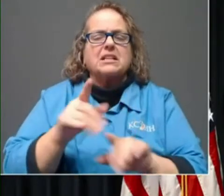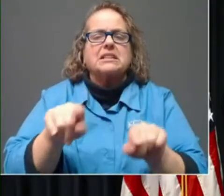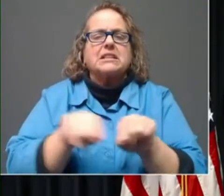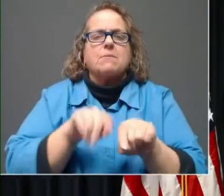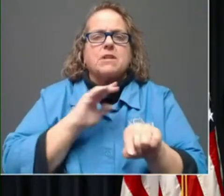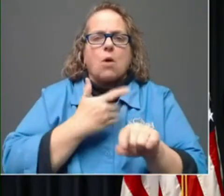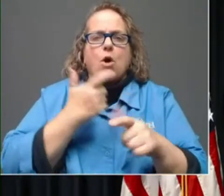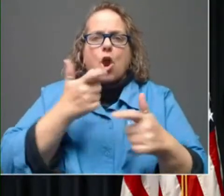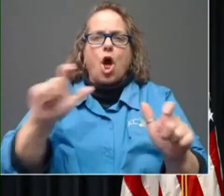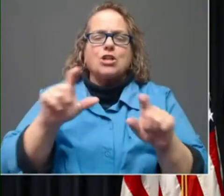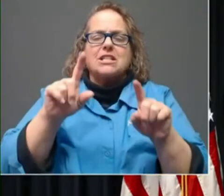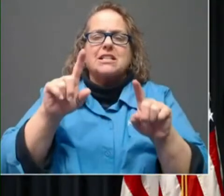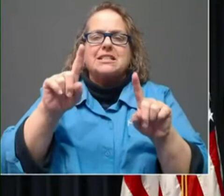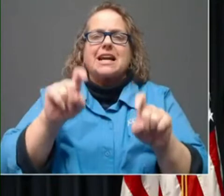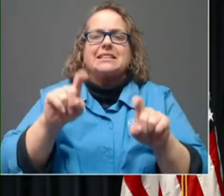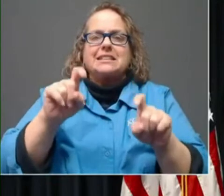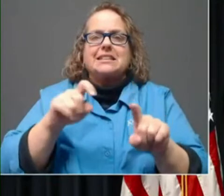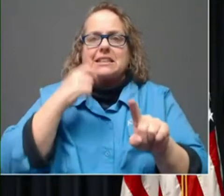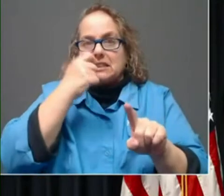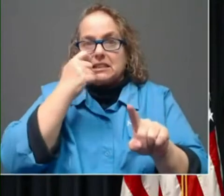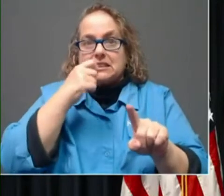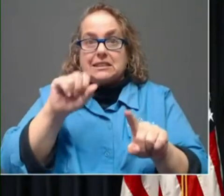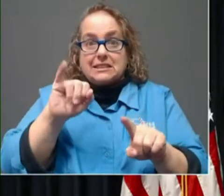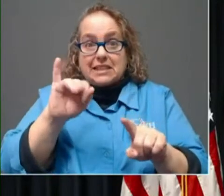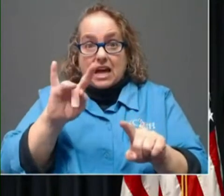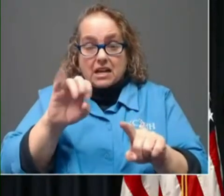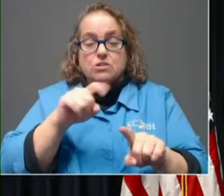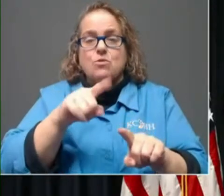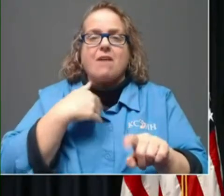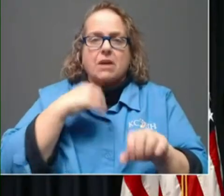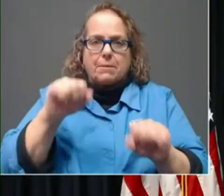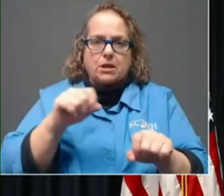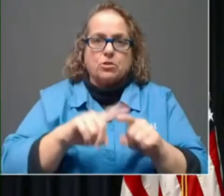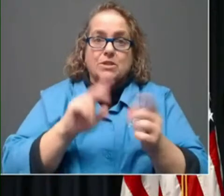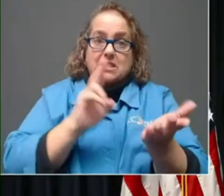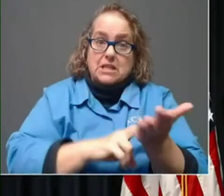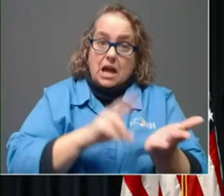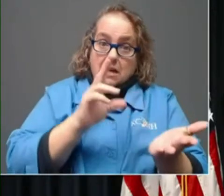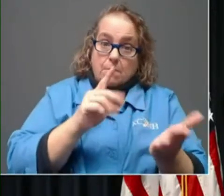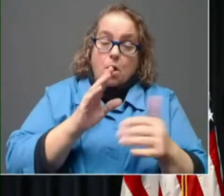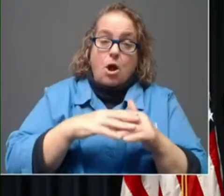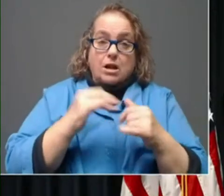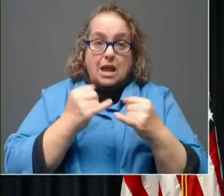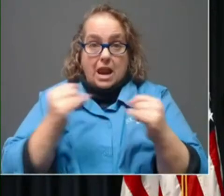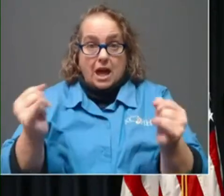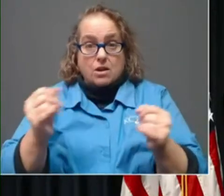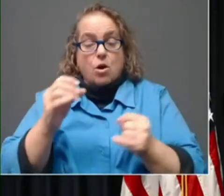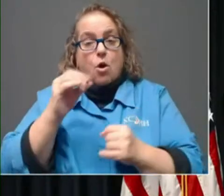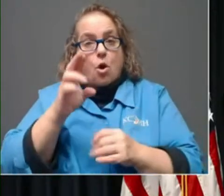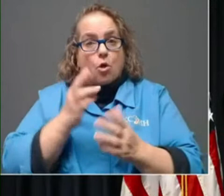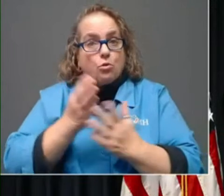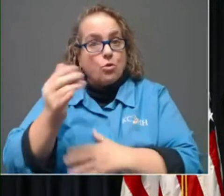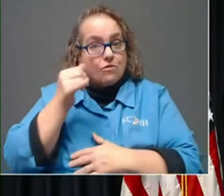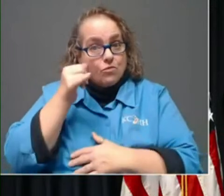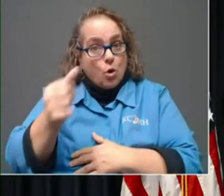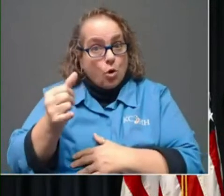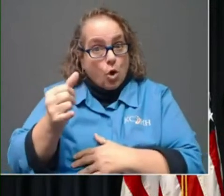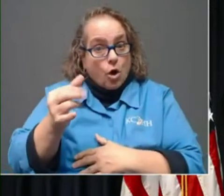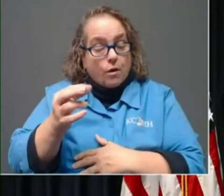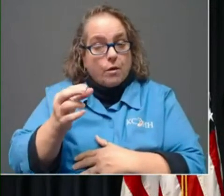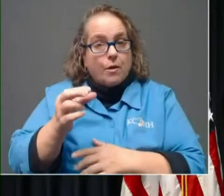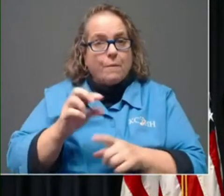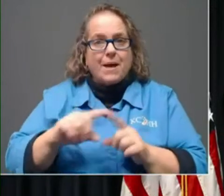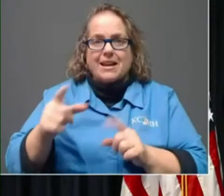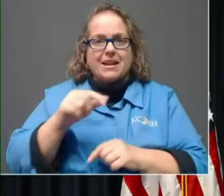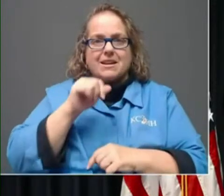testing sites that we have, with an ability to sign up either online or through a phone call, but not to sit in a